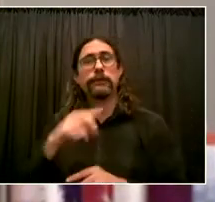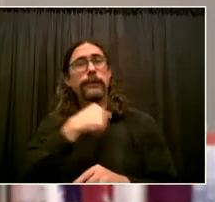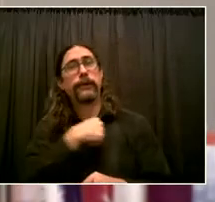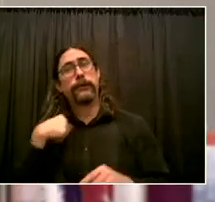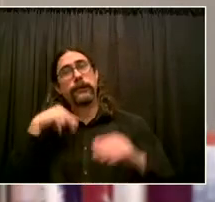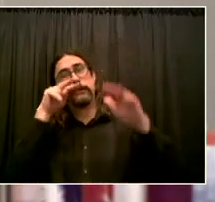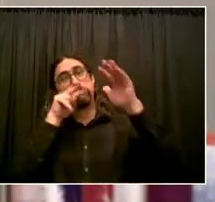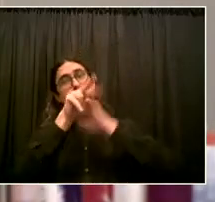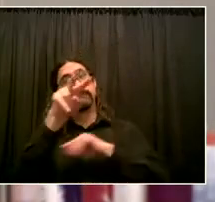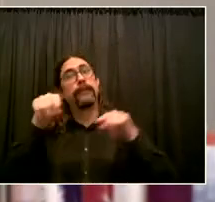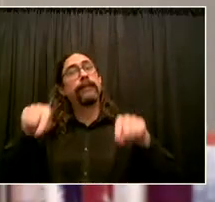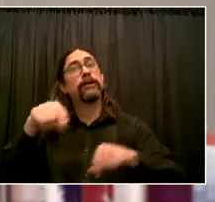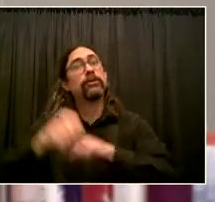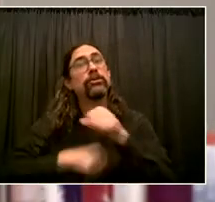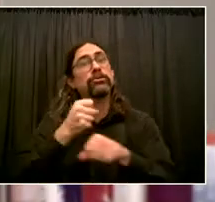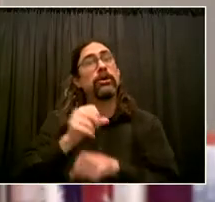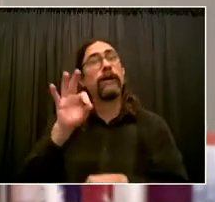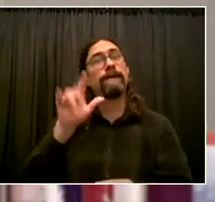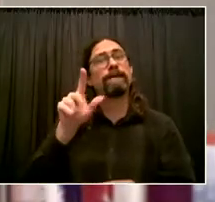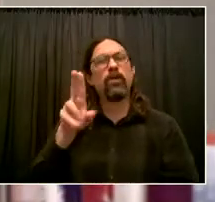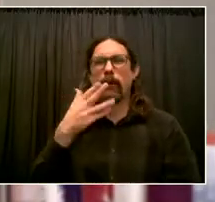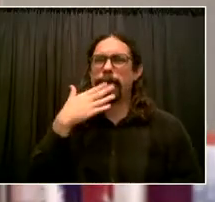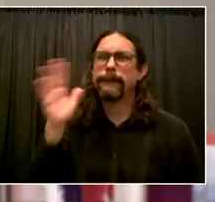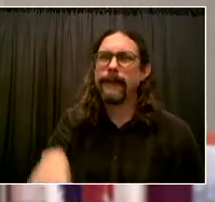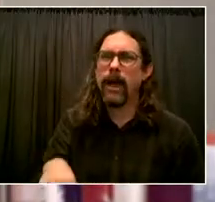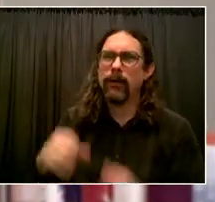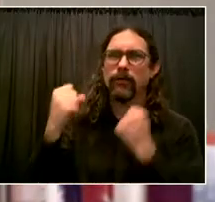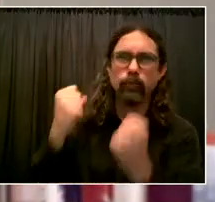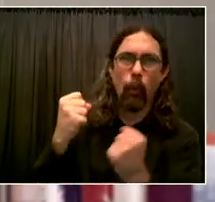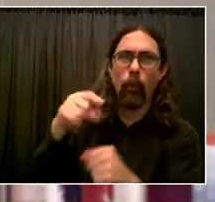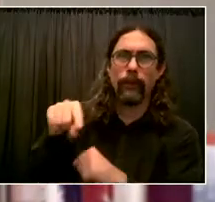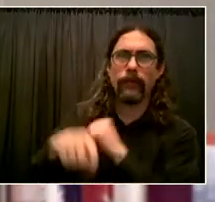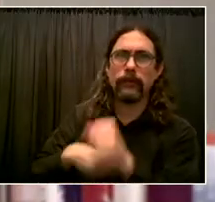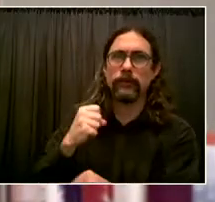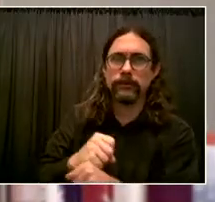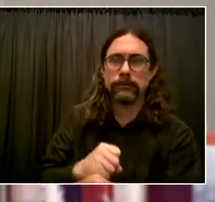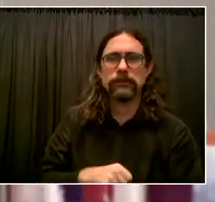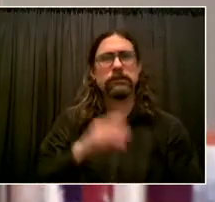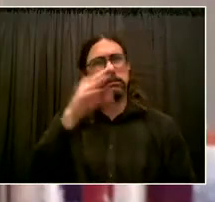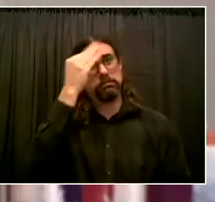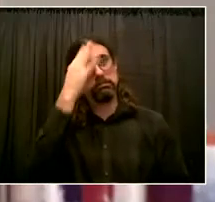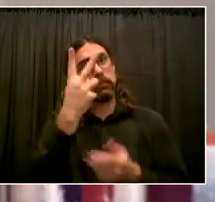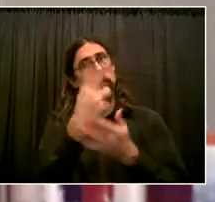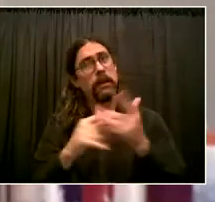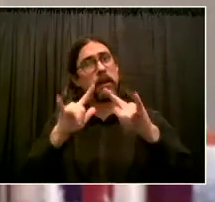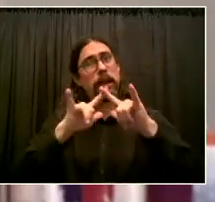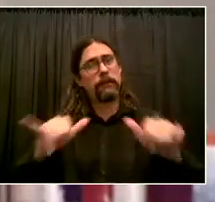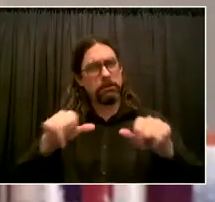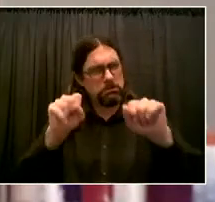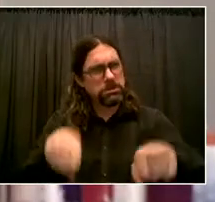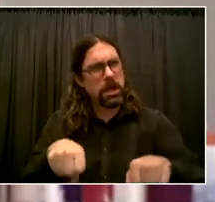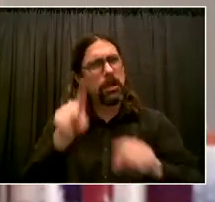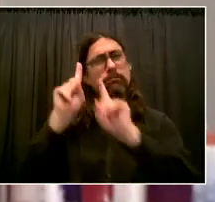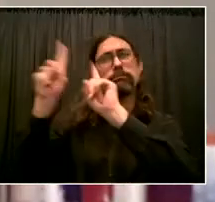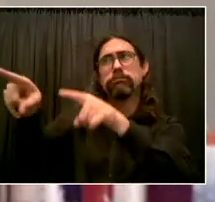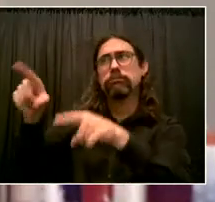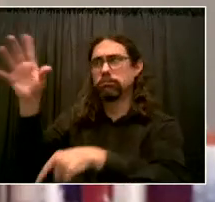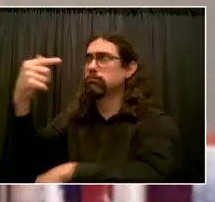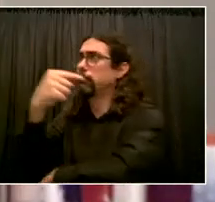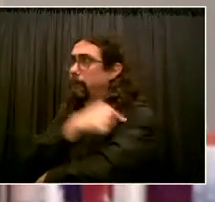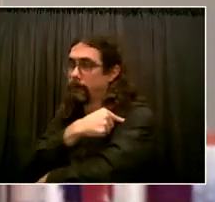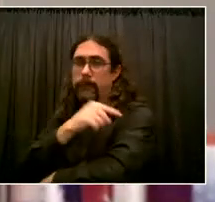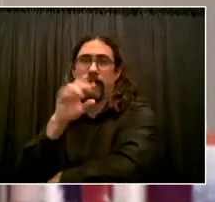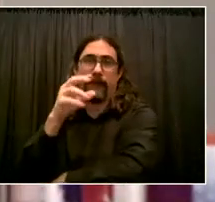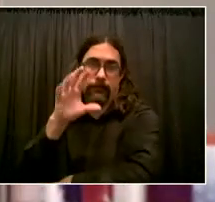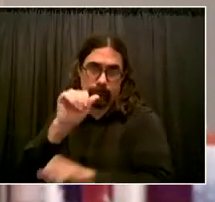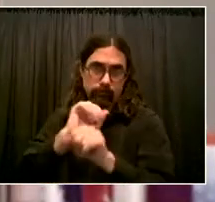The key is that you're protected against COVID and the flu heading into the holiday season. My in-laws and my